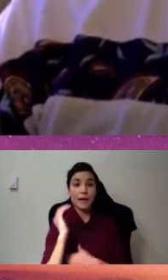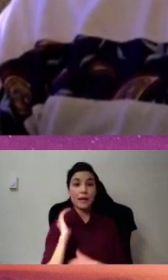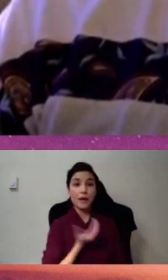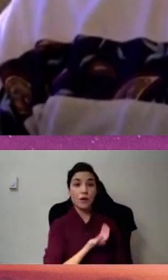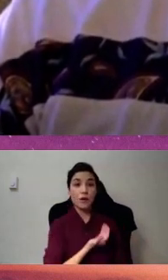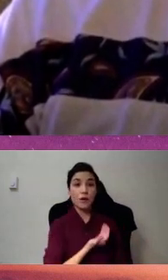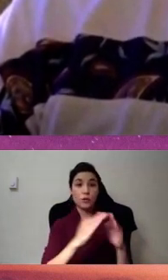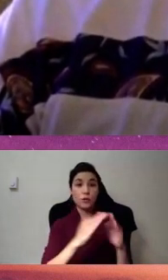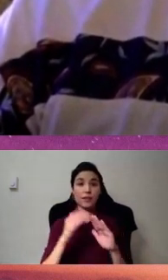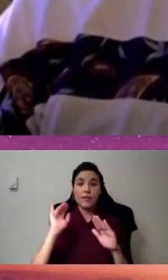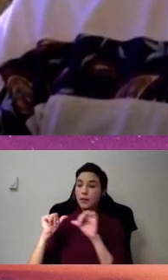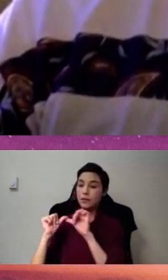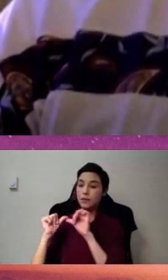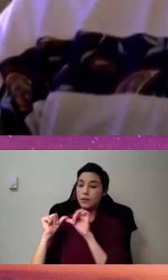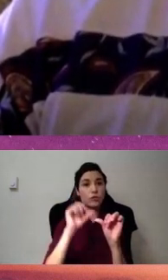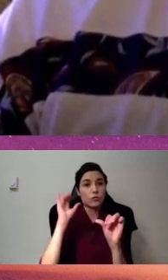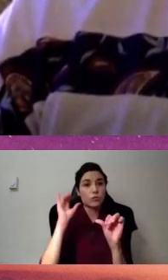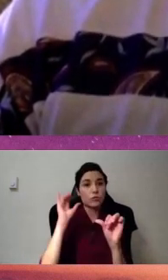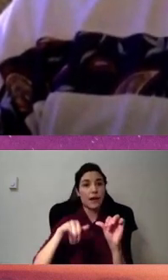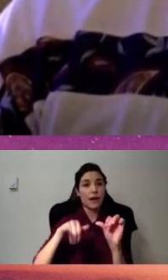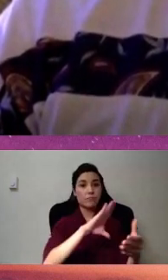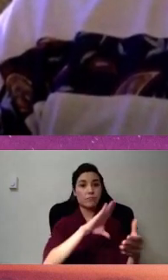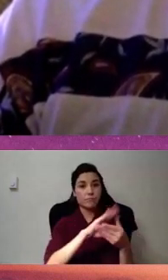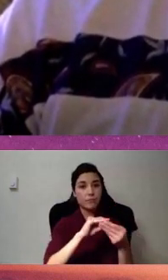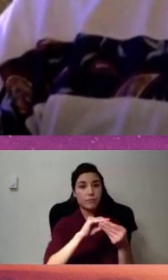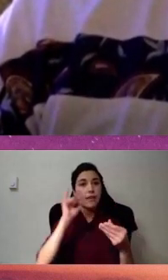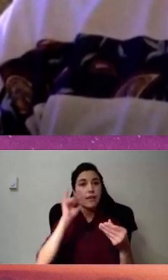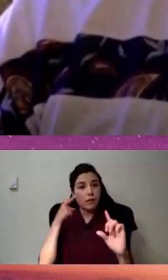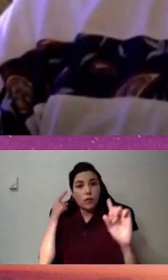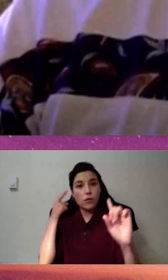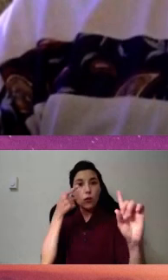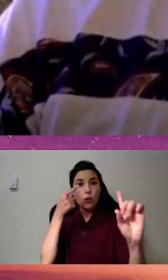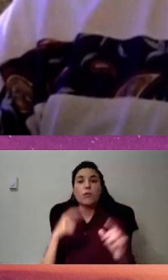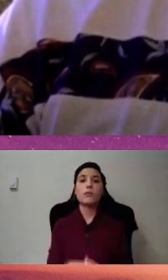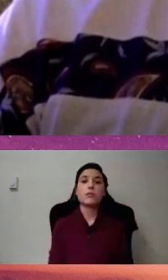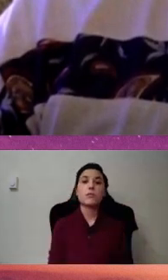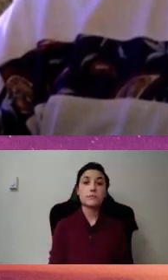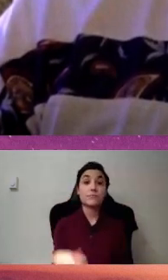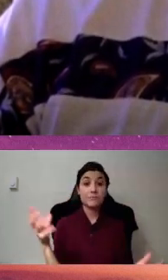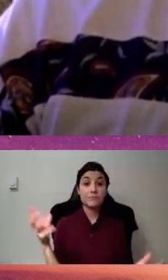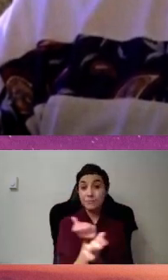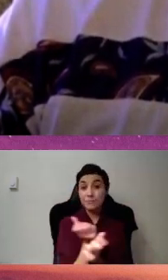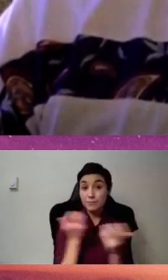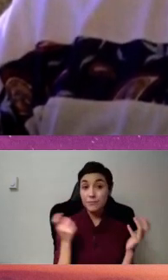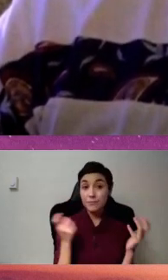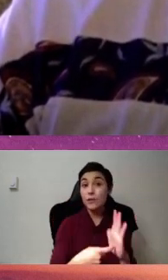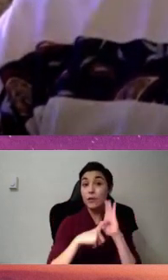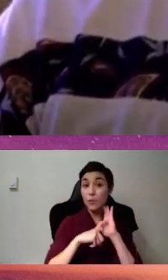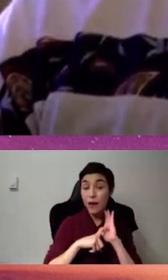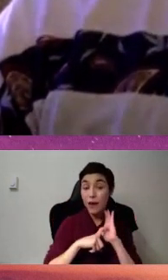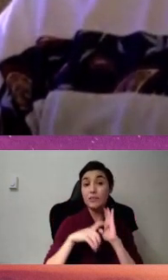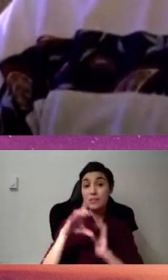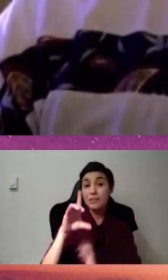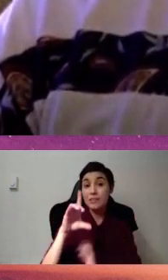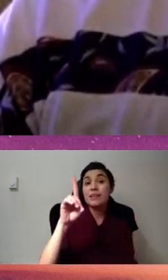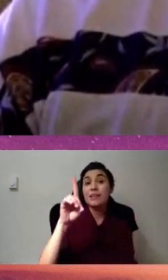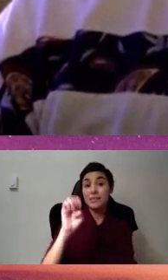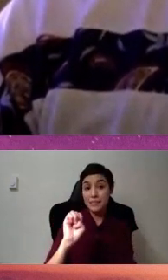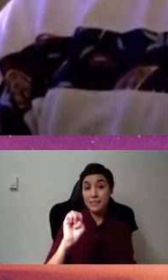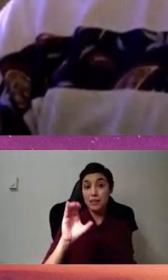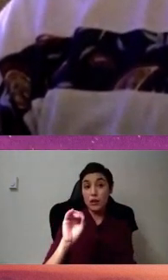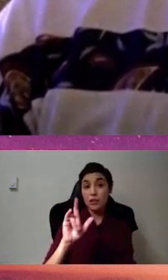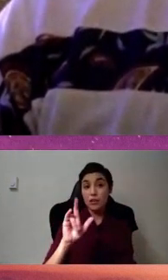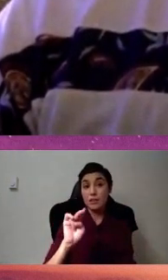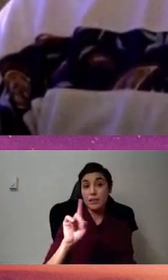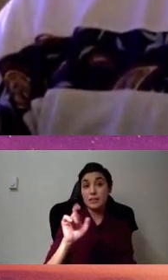much more than a narrative. That, you know, everything is requiring of decolonization, and we've committed our lives to that work,